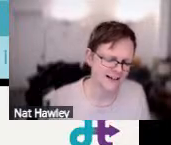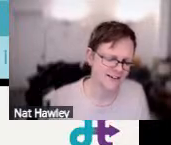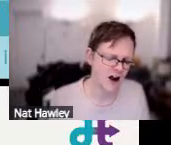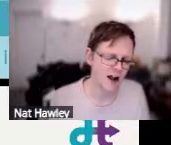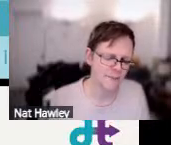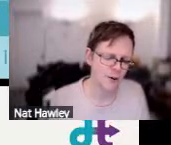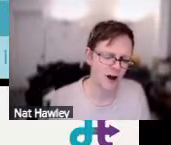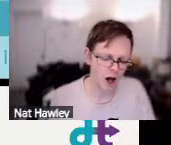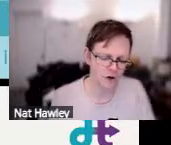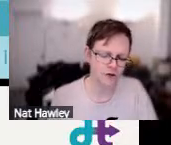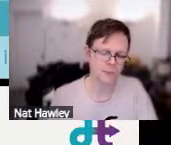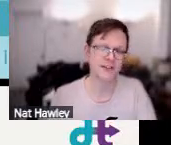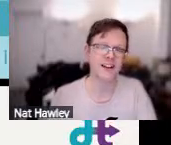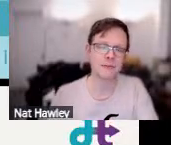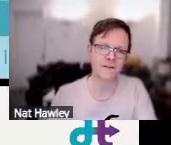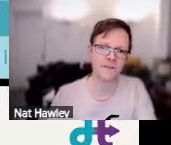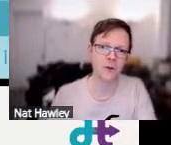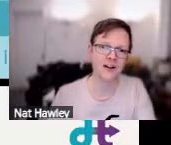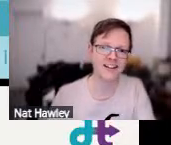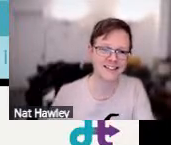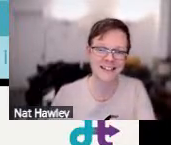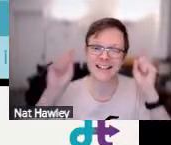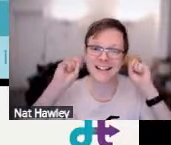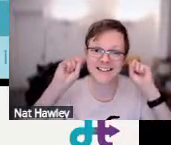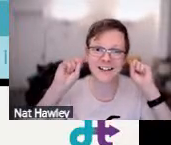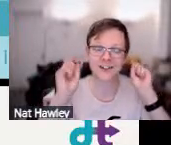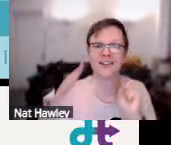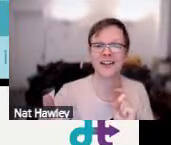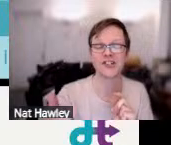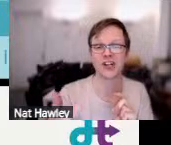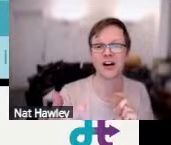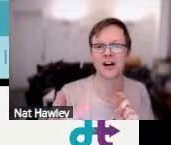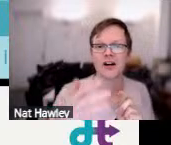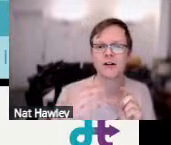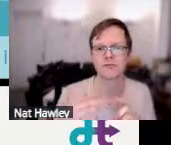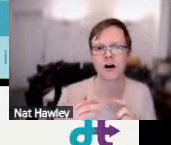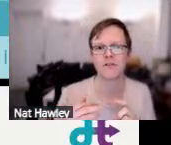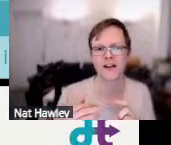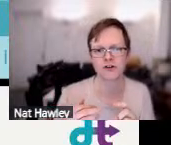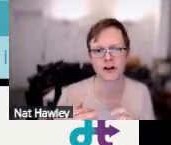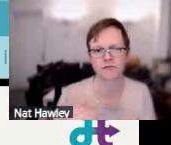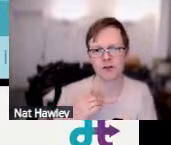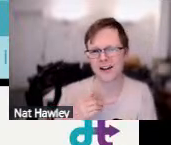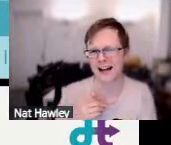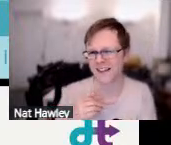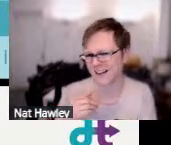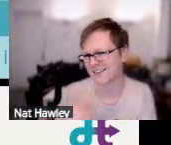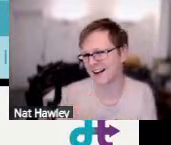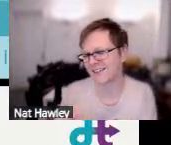means that I'm putting 100% of my focus into listening to the teacher rather